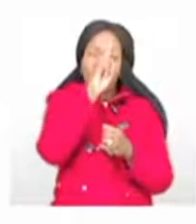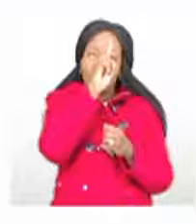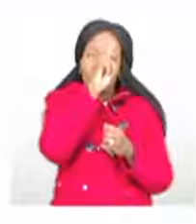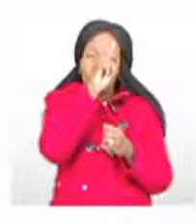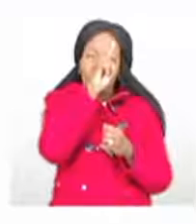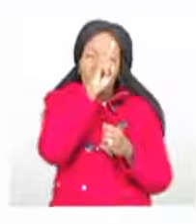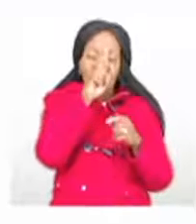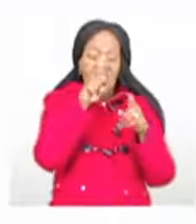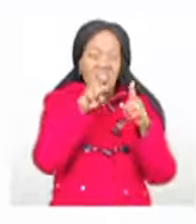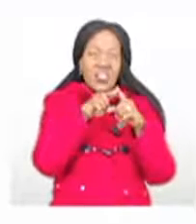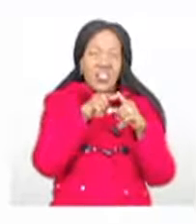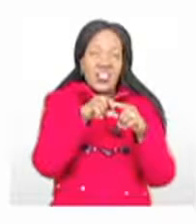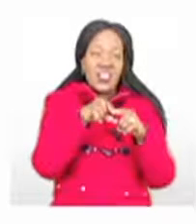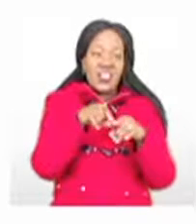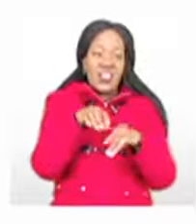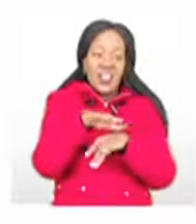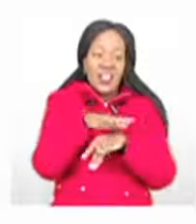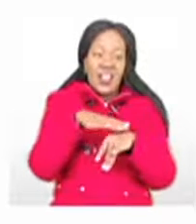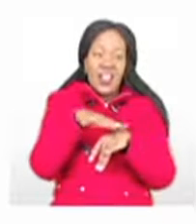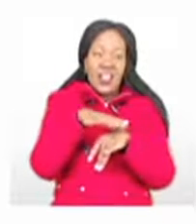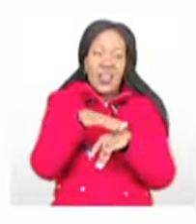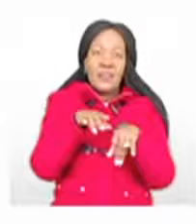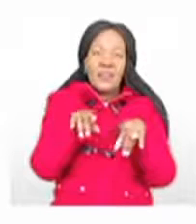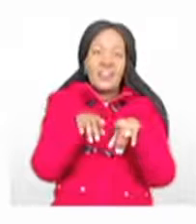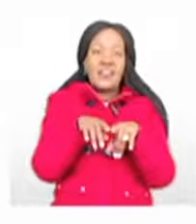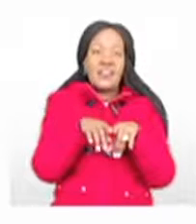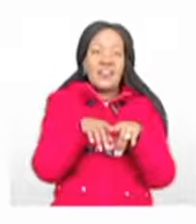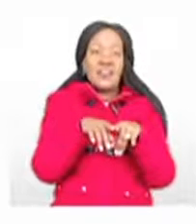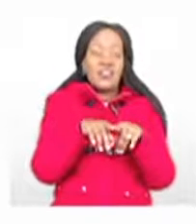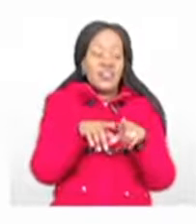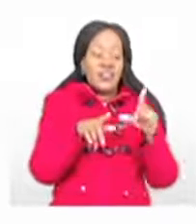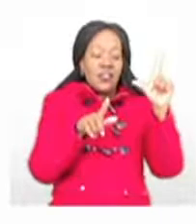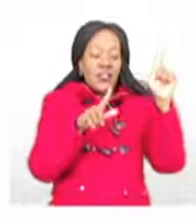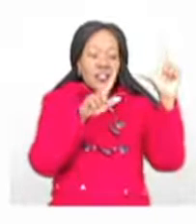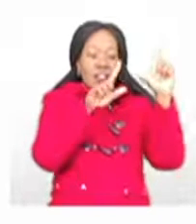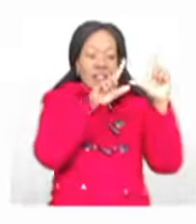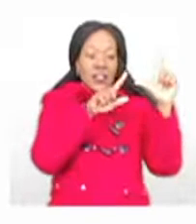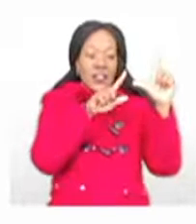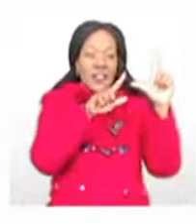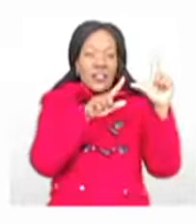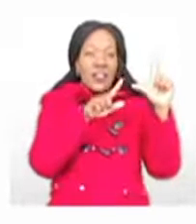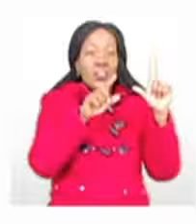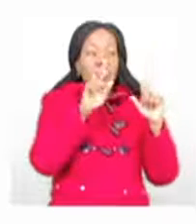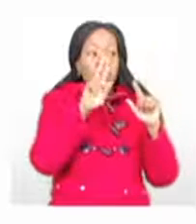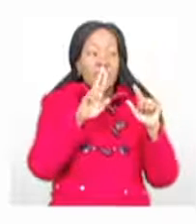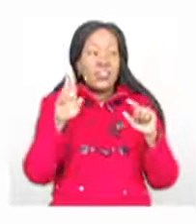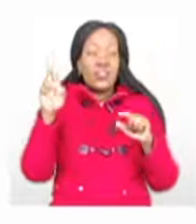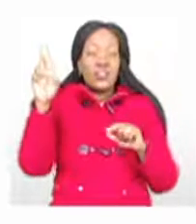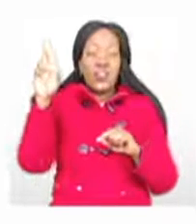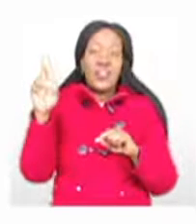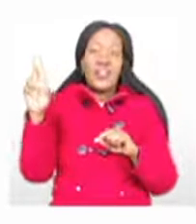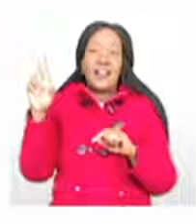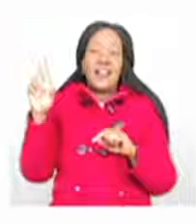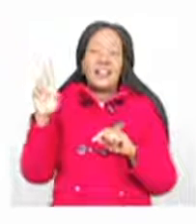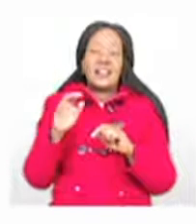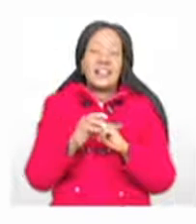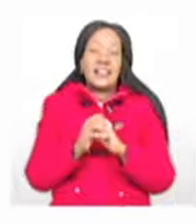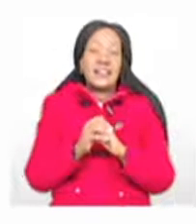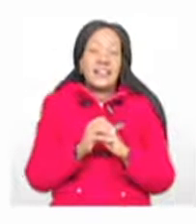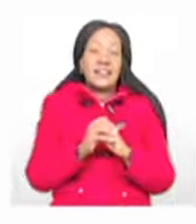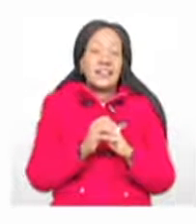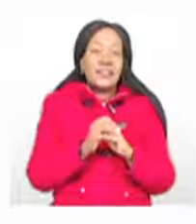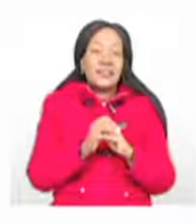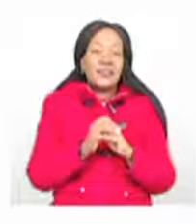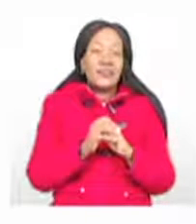the animal on the left side to its shadow on the right-hand side. Have you